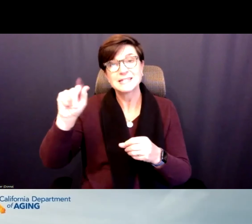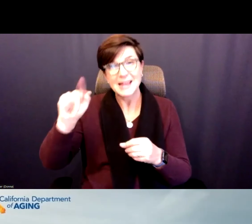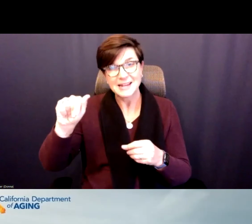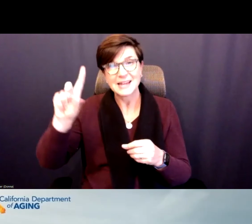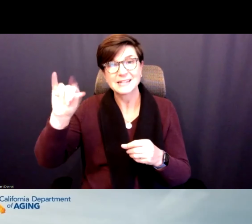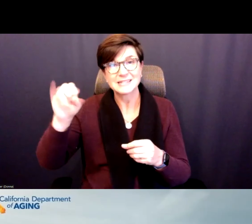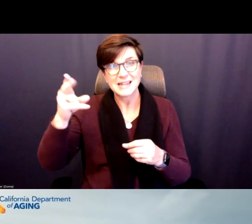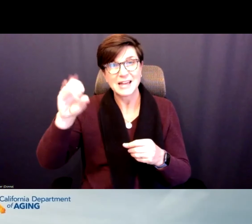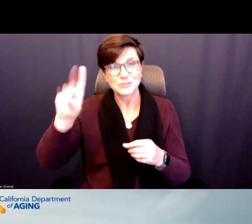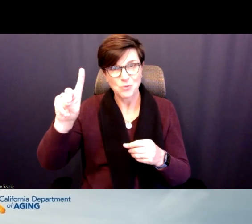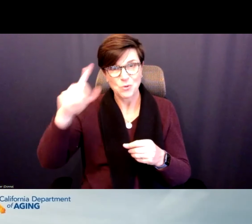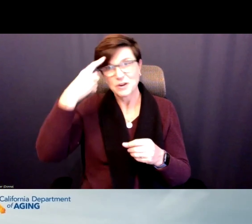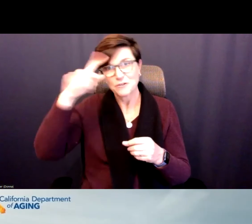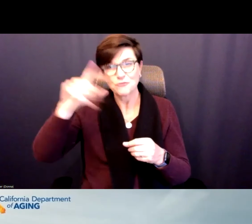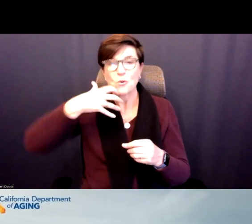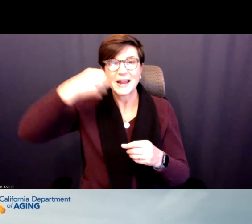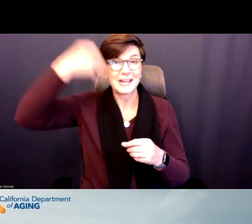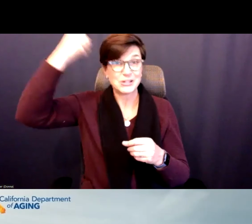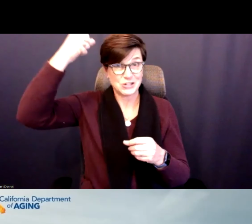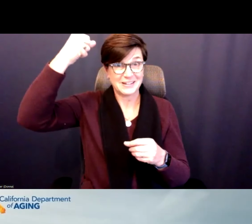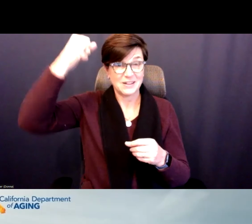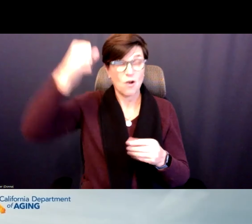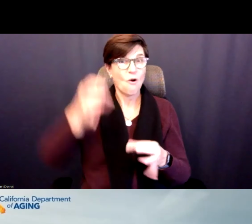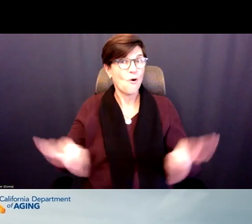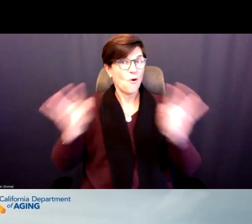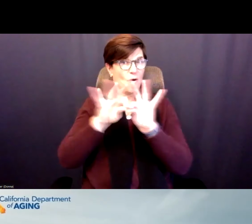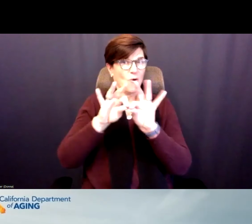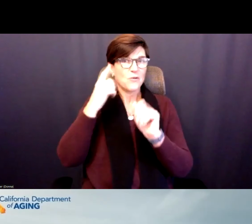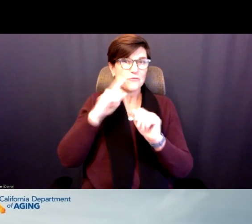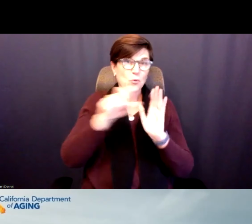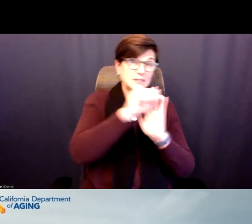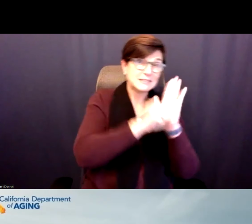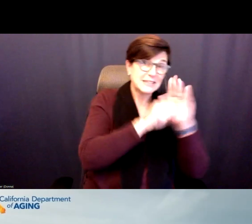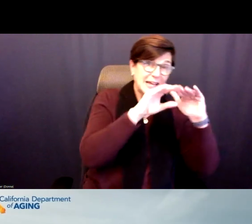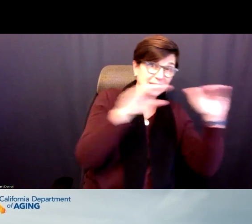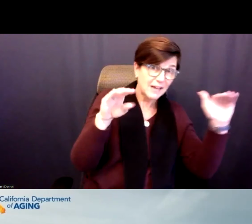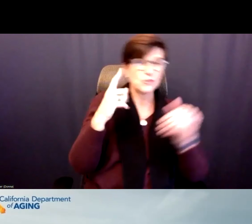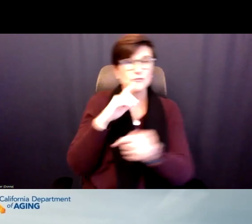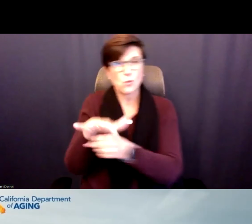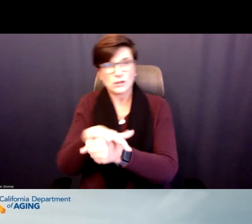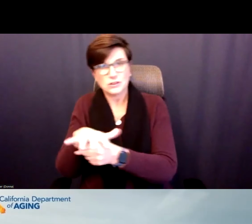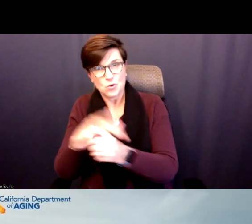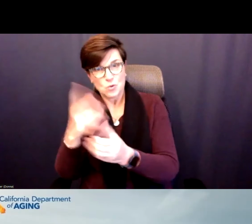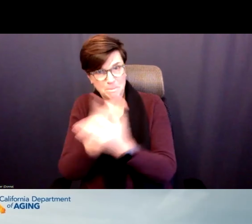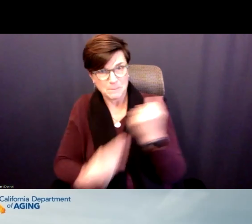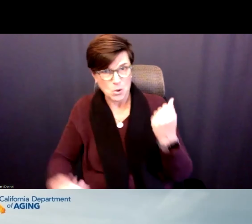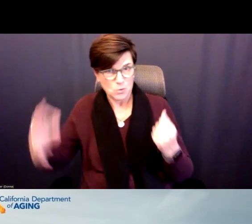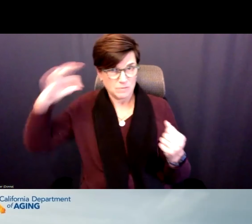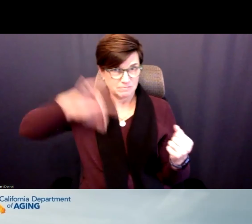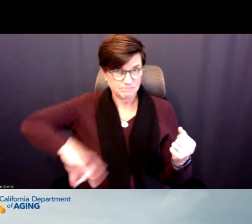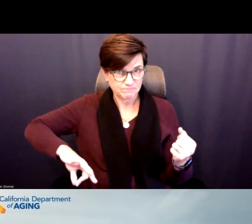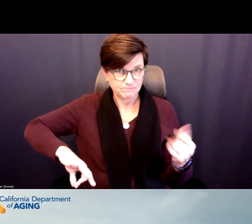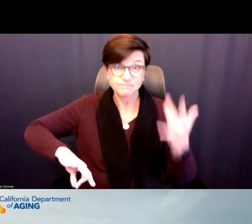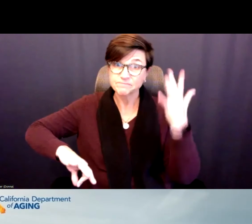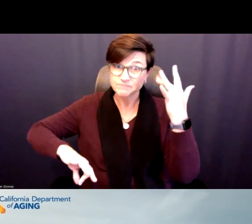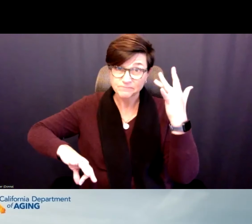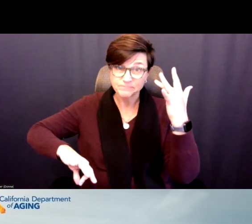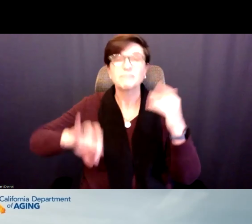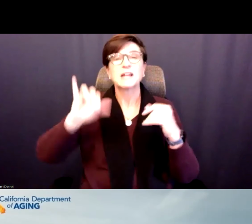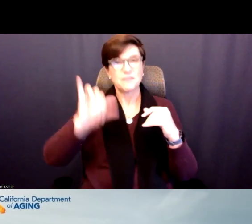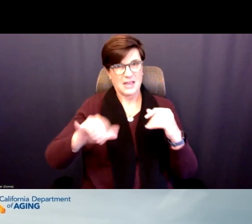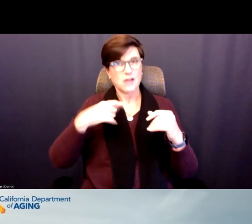And this is a fantastic resource for both state and local communities. It helps us track our MPA progress toward our goals. And